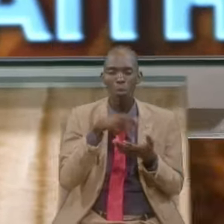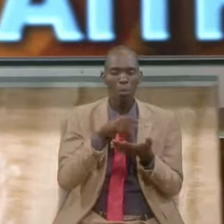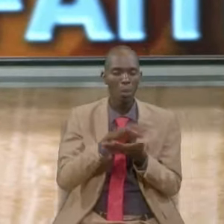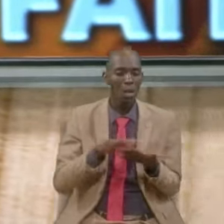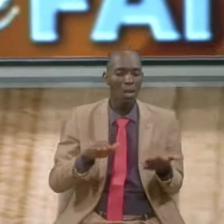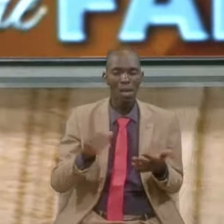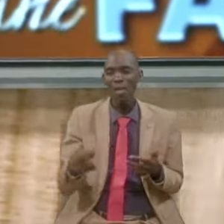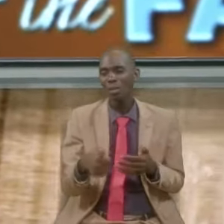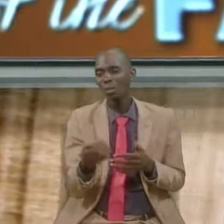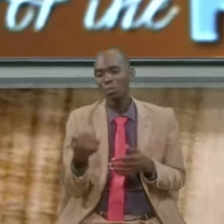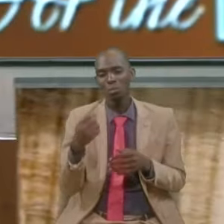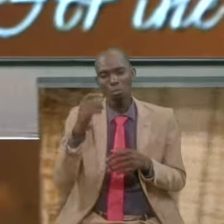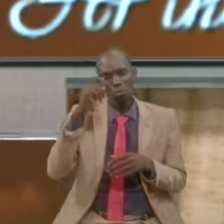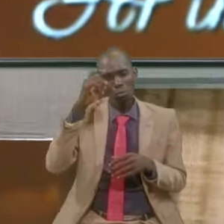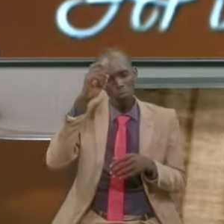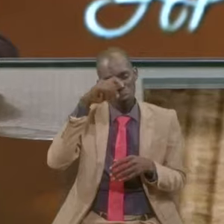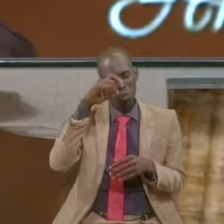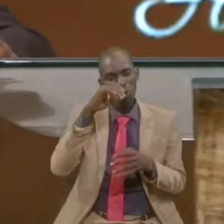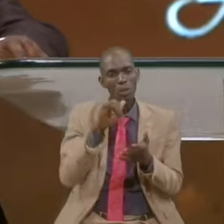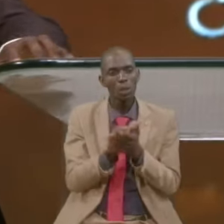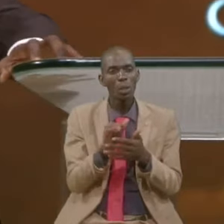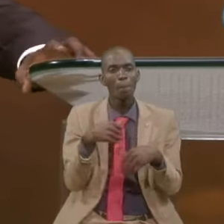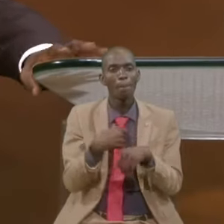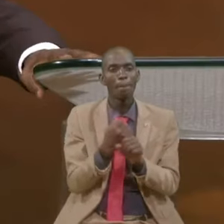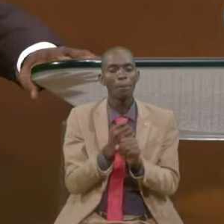kind of wisdom that makes you